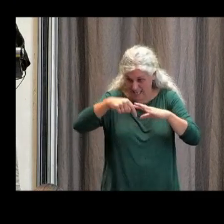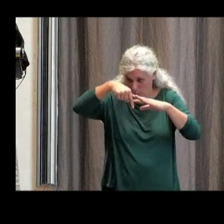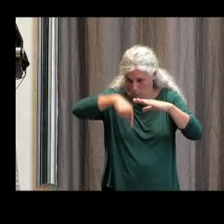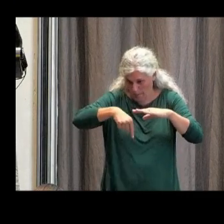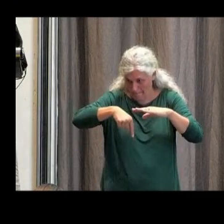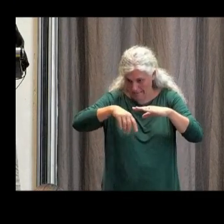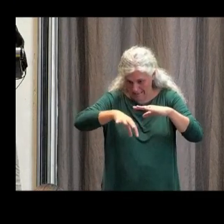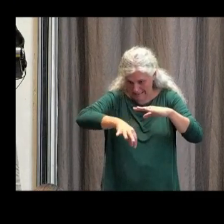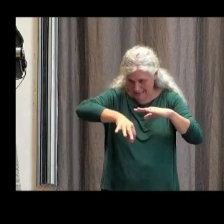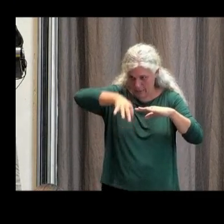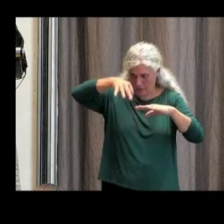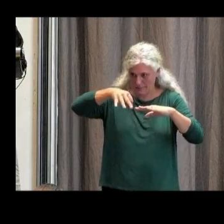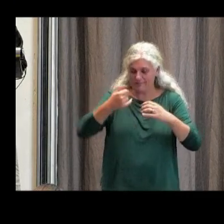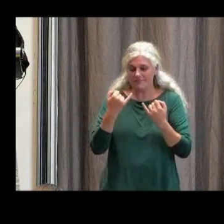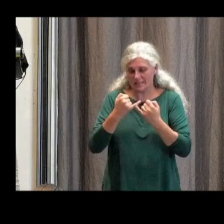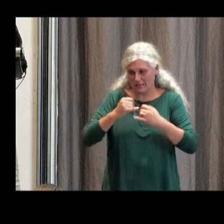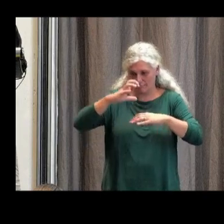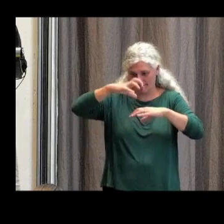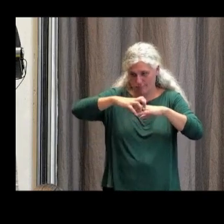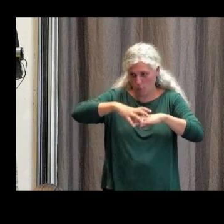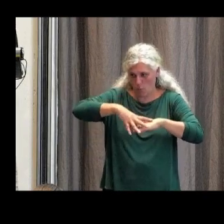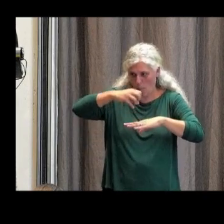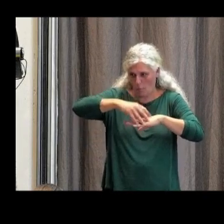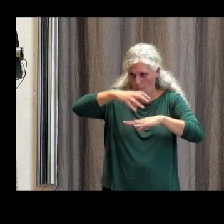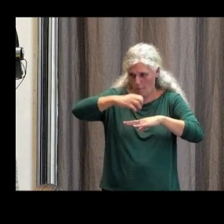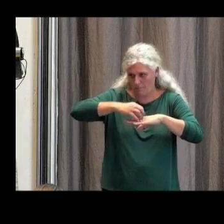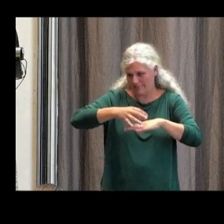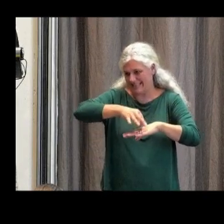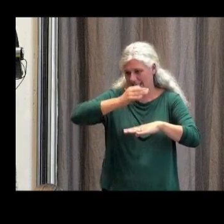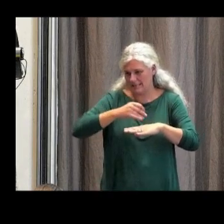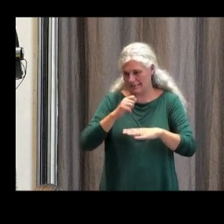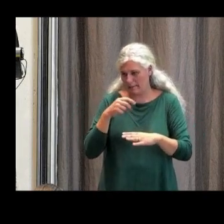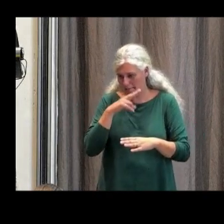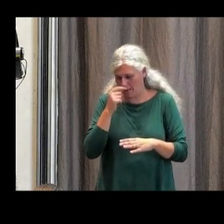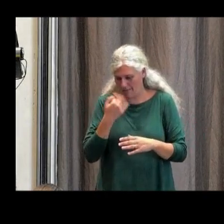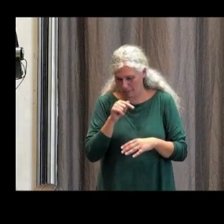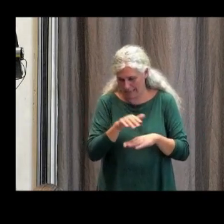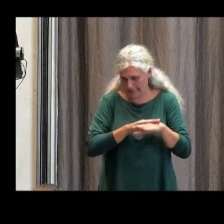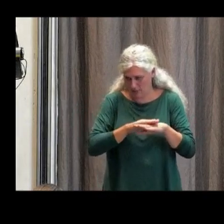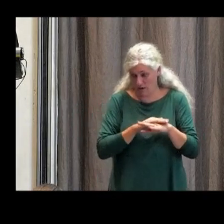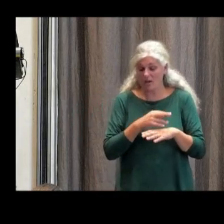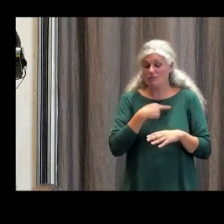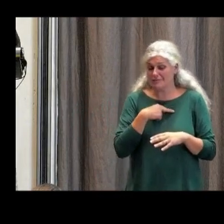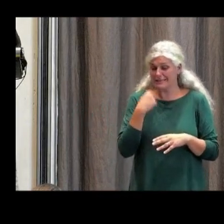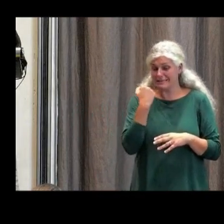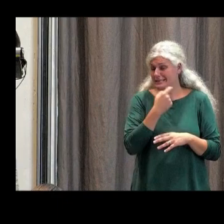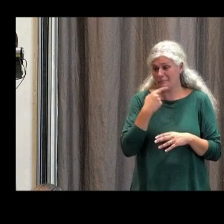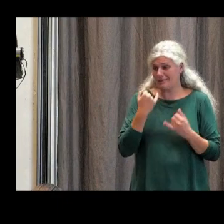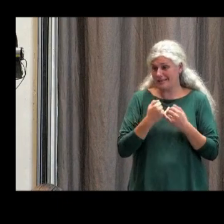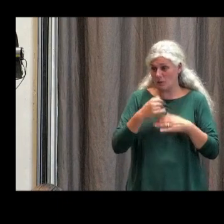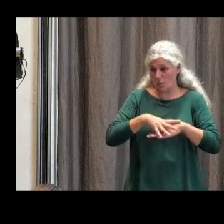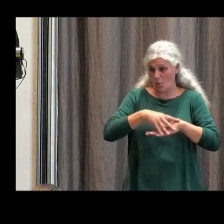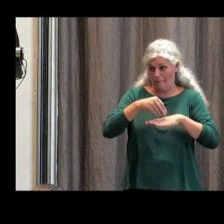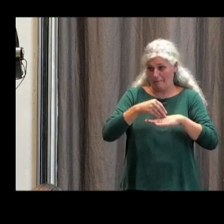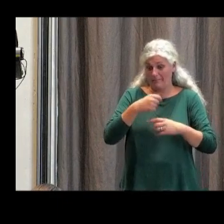So this is put into this headspace and we collect the sample in this way. And really it's as simple as taking that sample